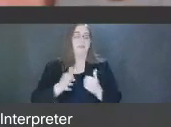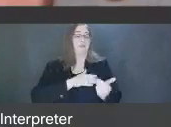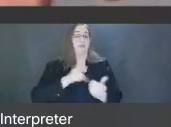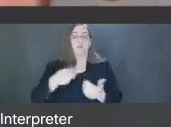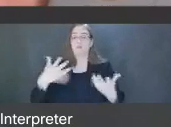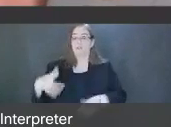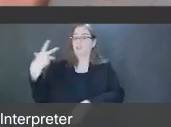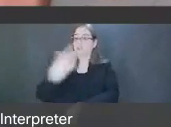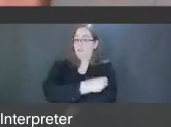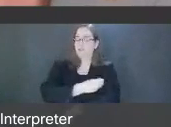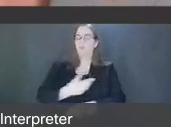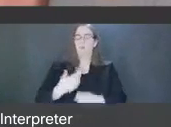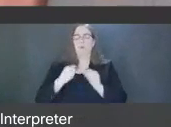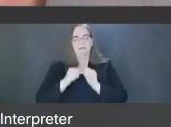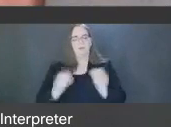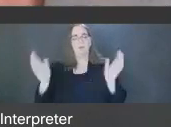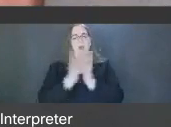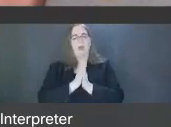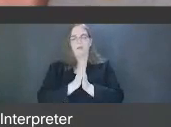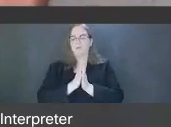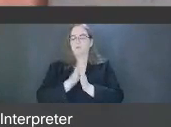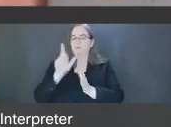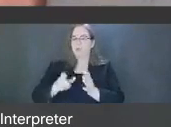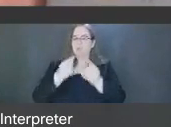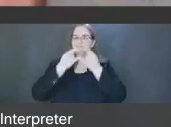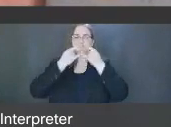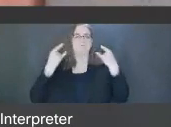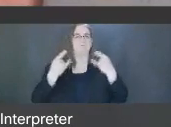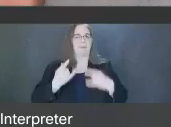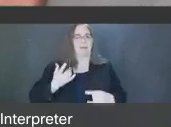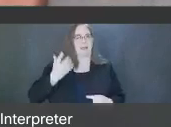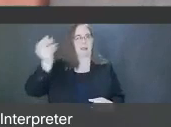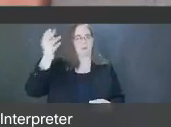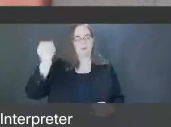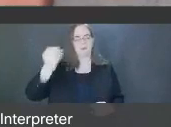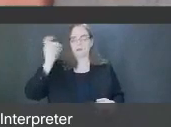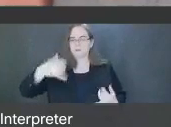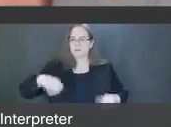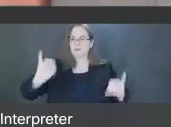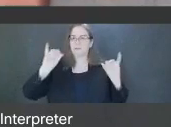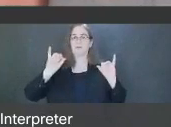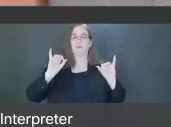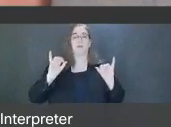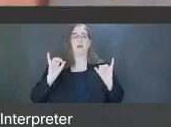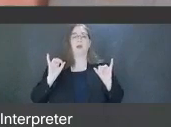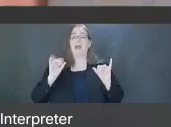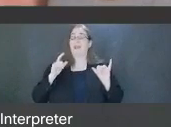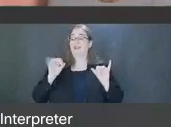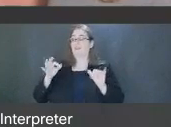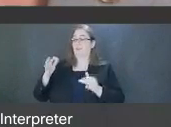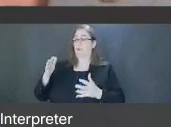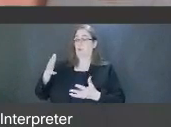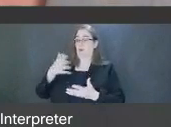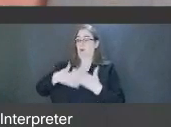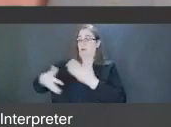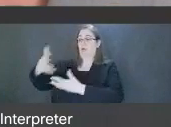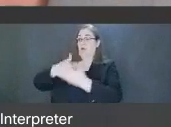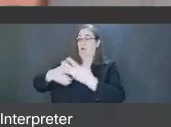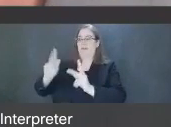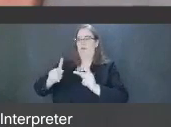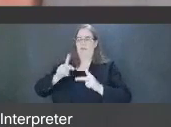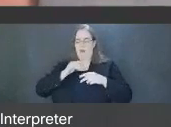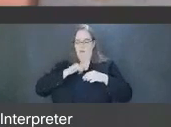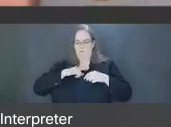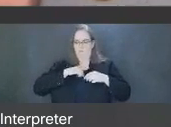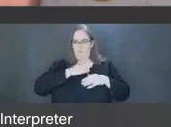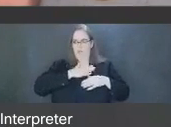need to continue to ask you to wear your mask when you're outside of your home and around people that are not from your household. If